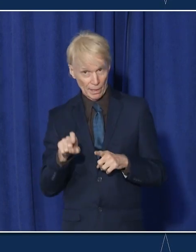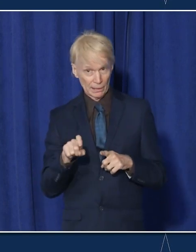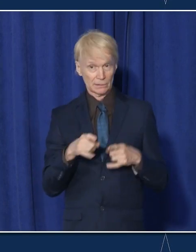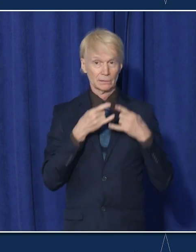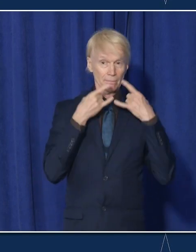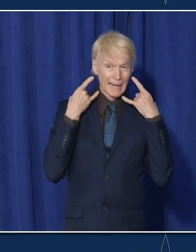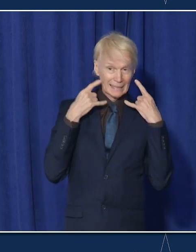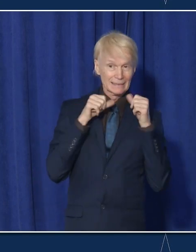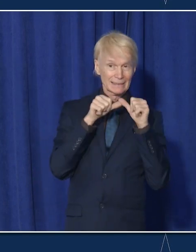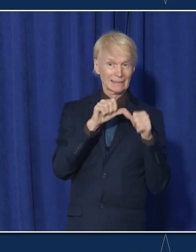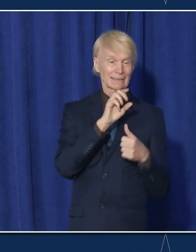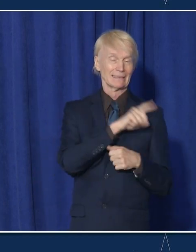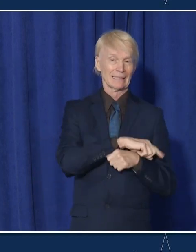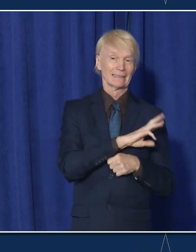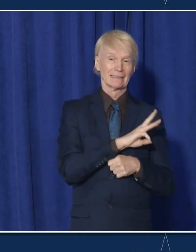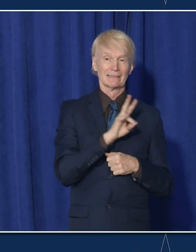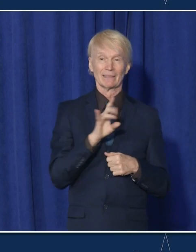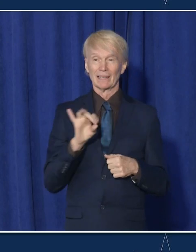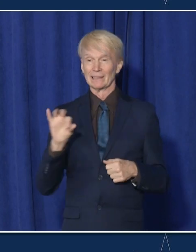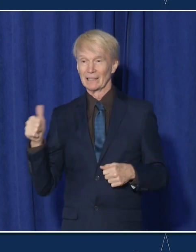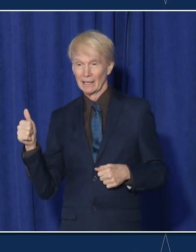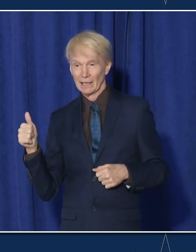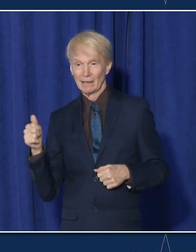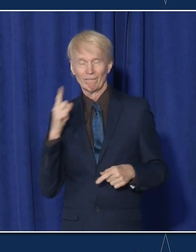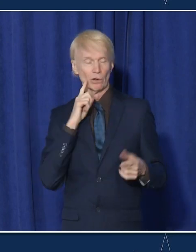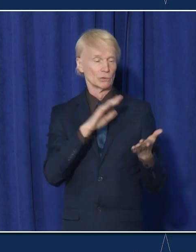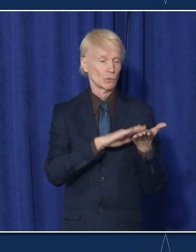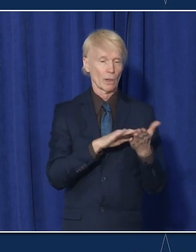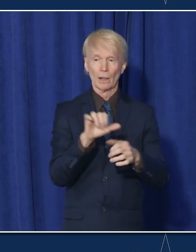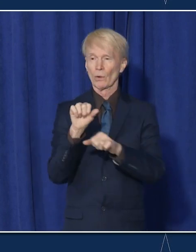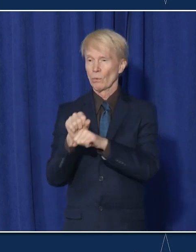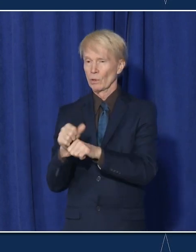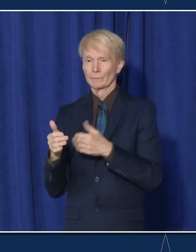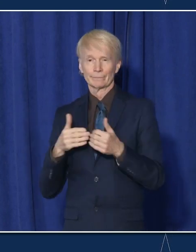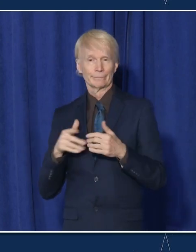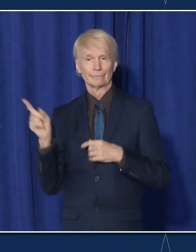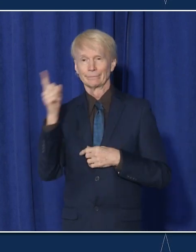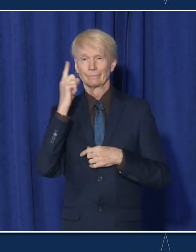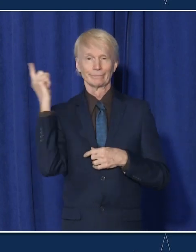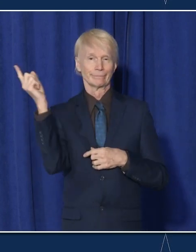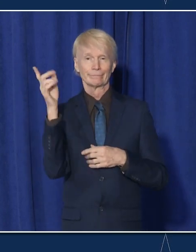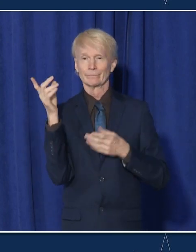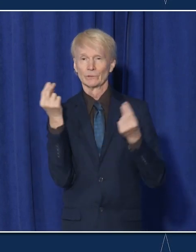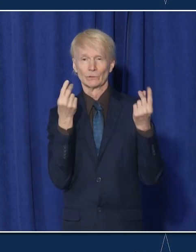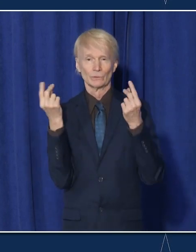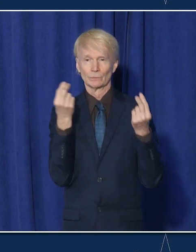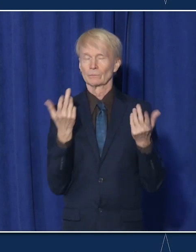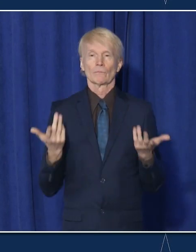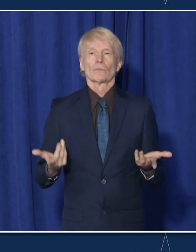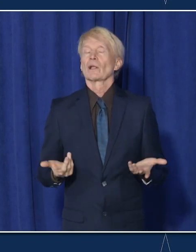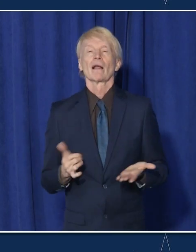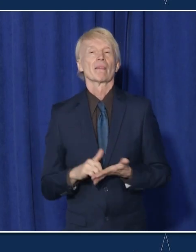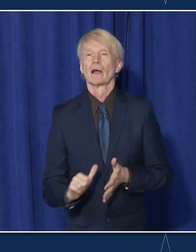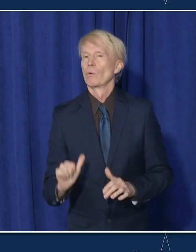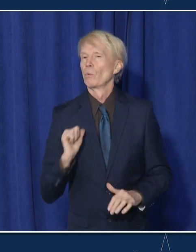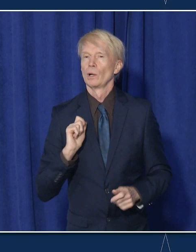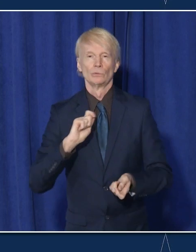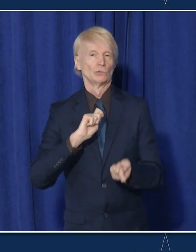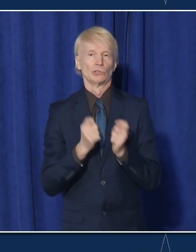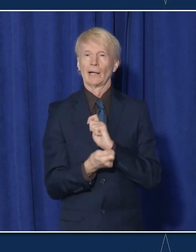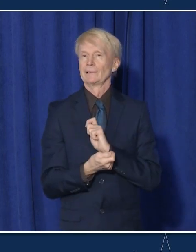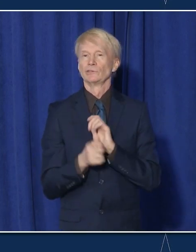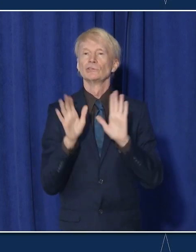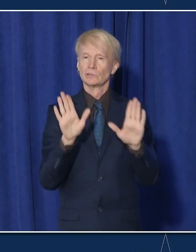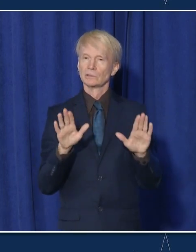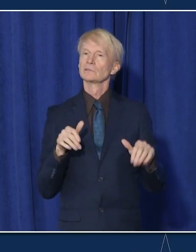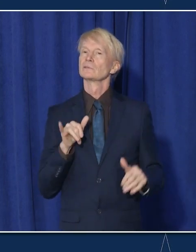10. That's true if you're going to school. That's true if you're going to work. That's true if you're just out and about. That has not changed and will not at any time.